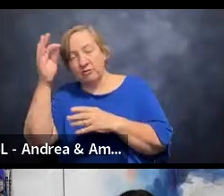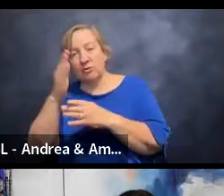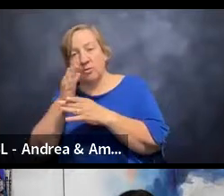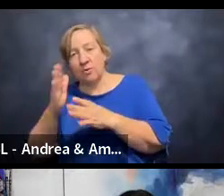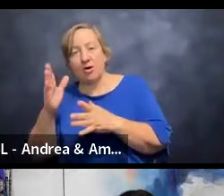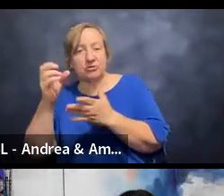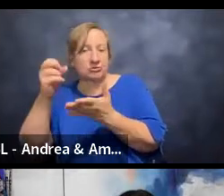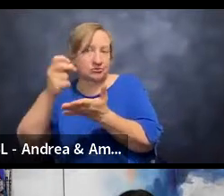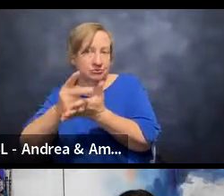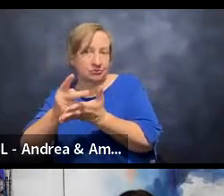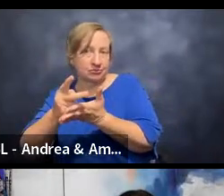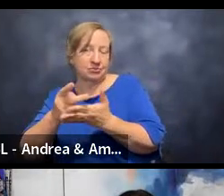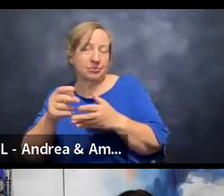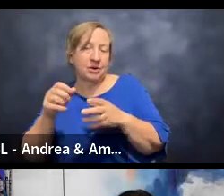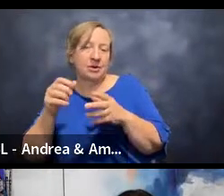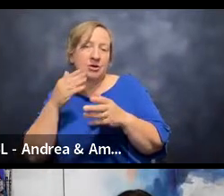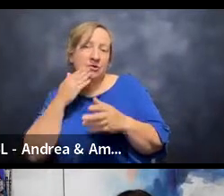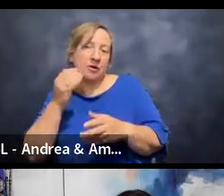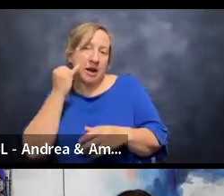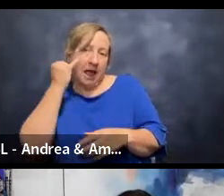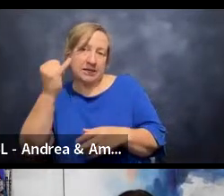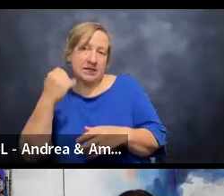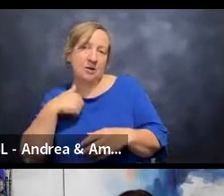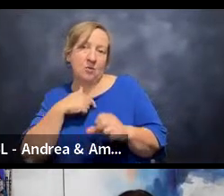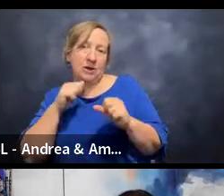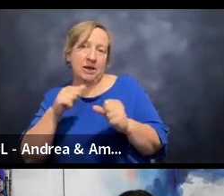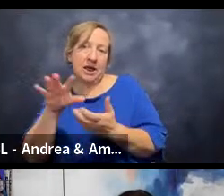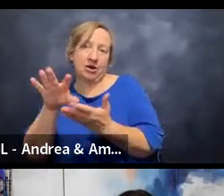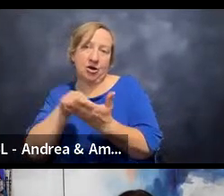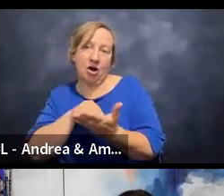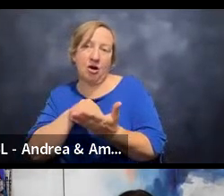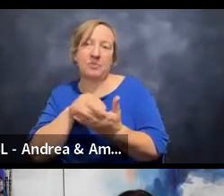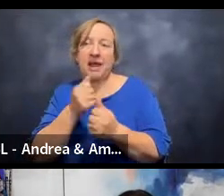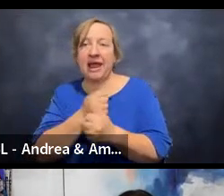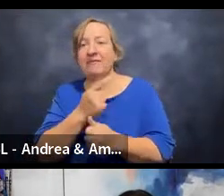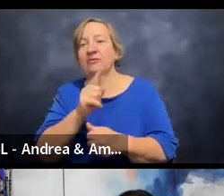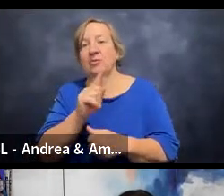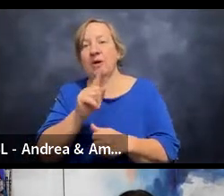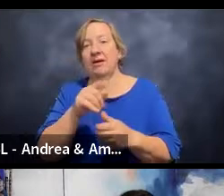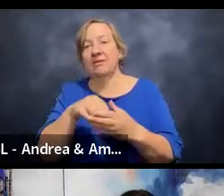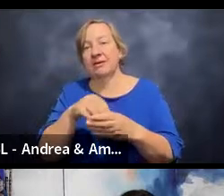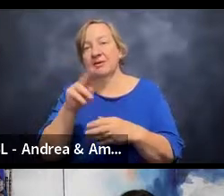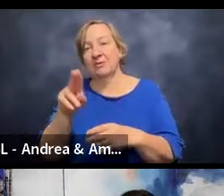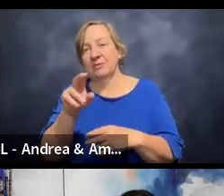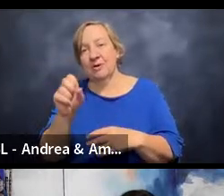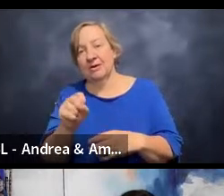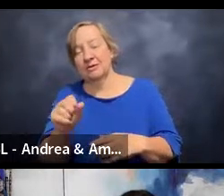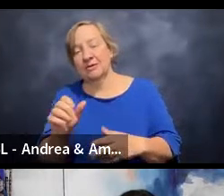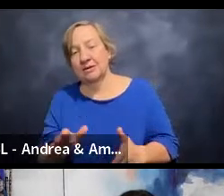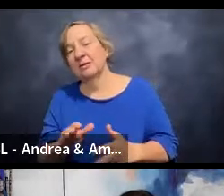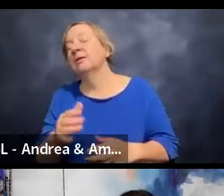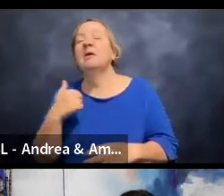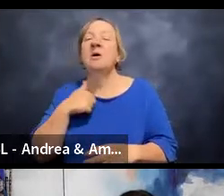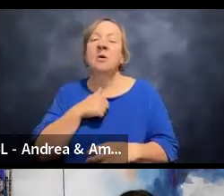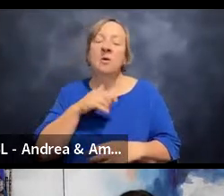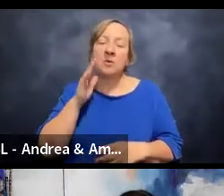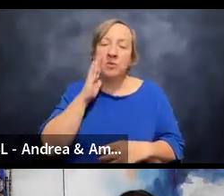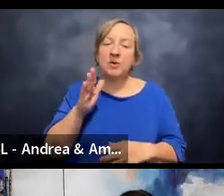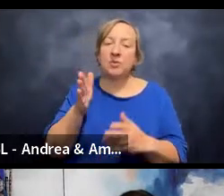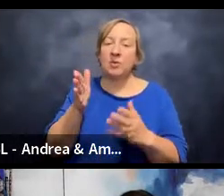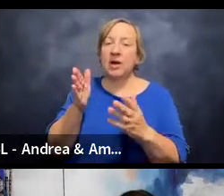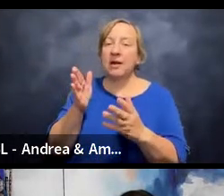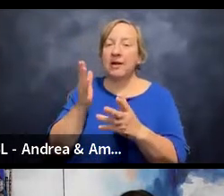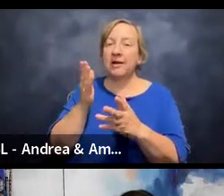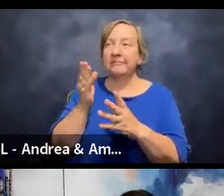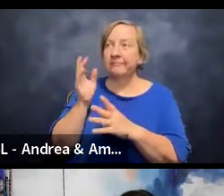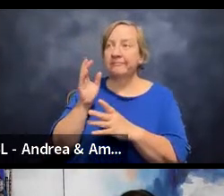say, yes, this is a good idea that we can duplicate everywhere in the country. So we'll get that